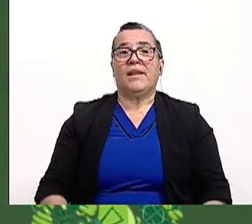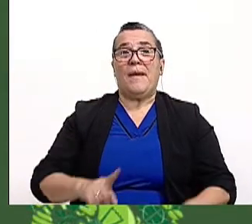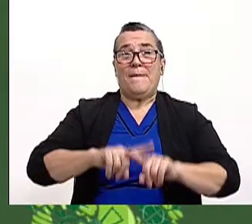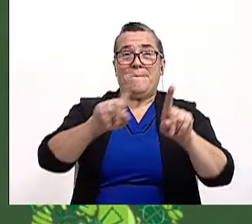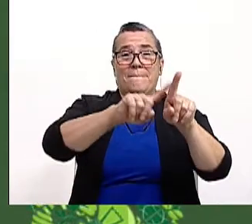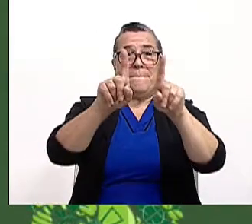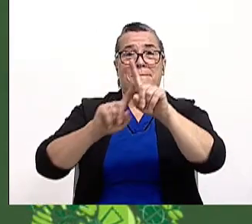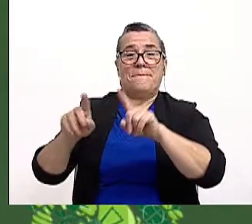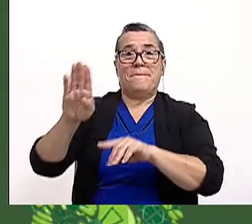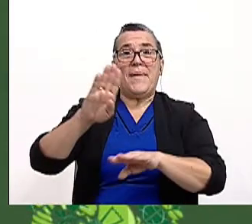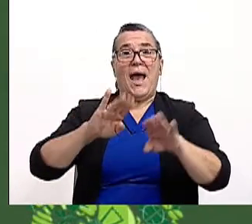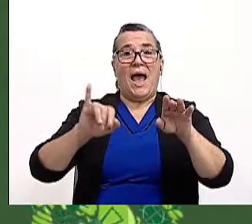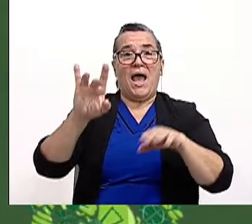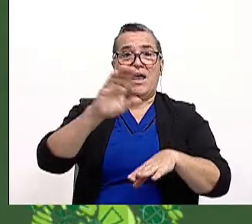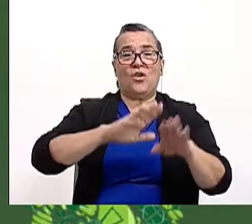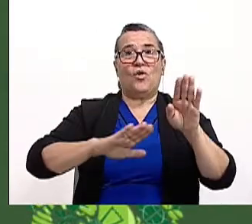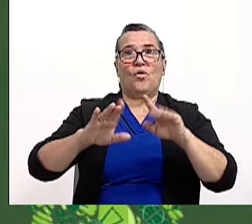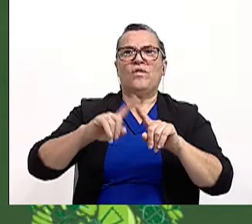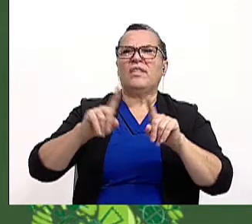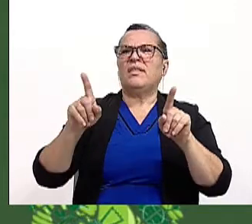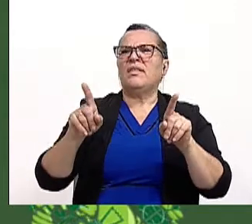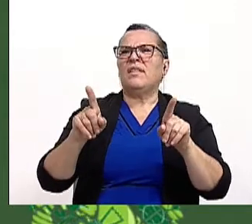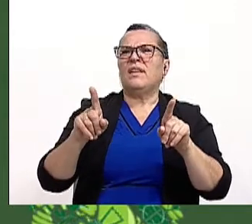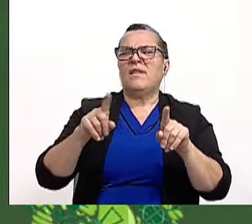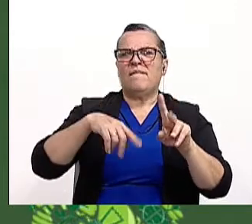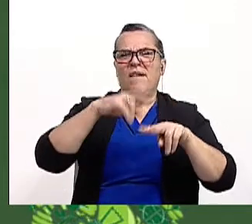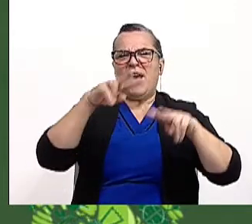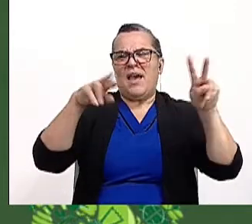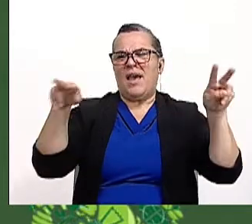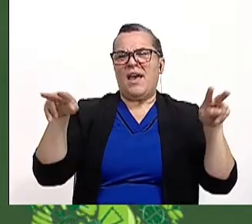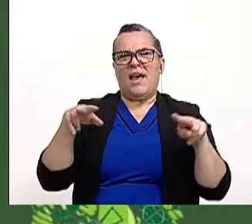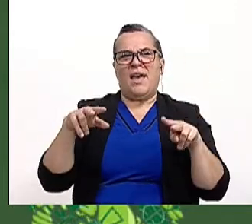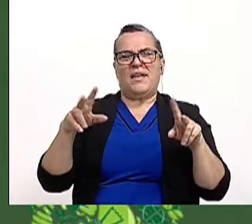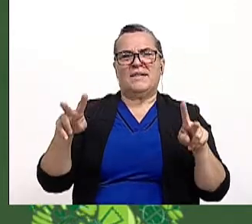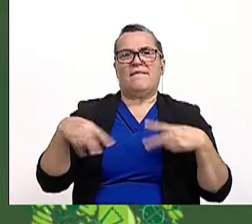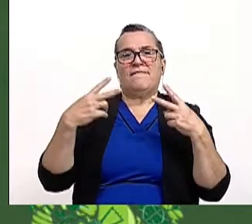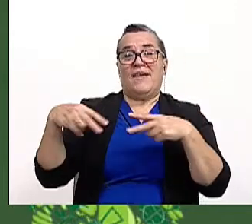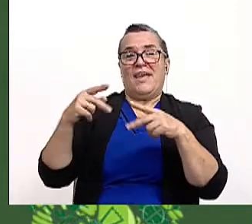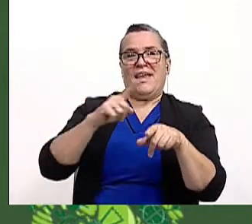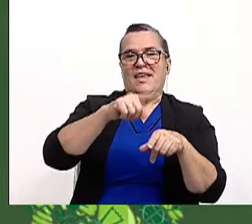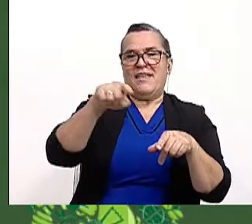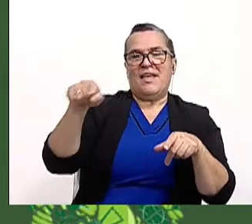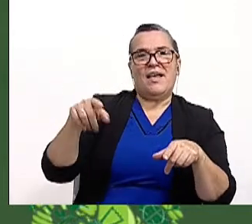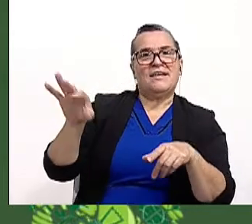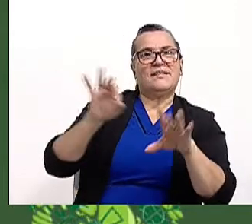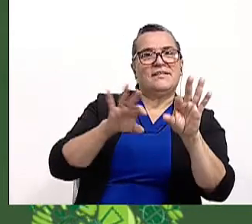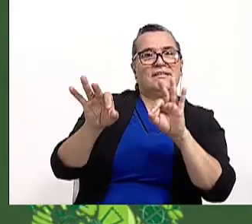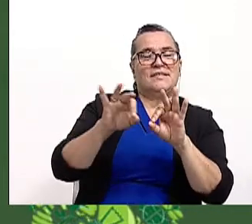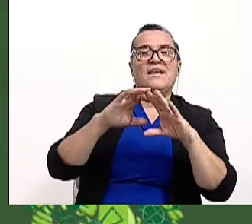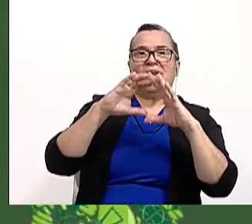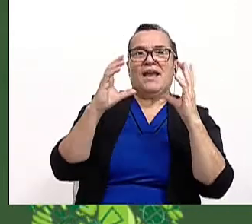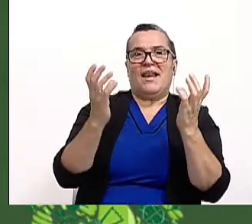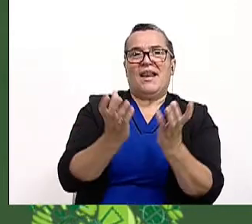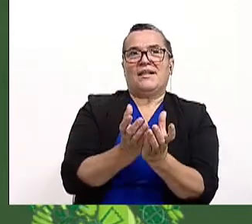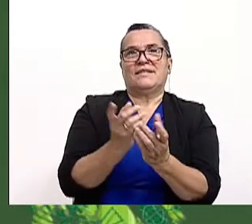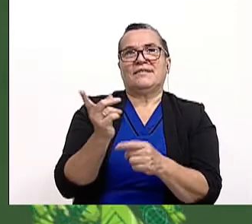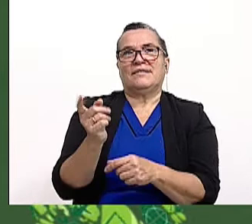Biodiversity. It refers to all the variety of life that can be found on Earth.